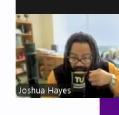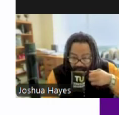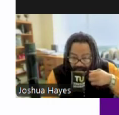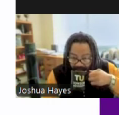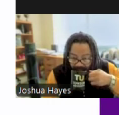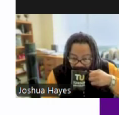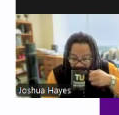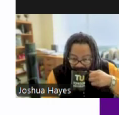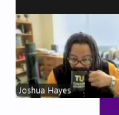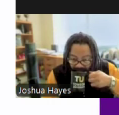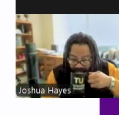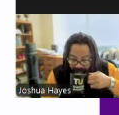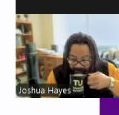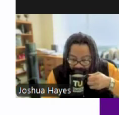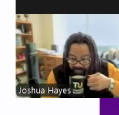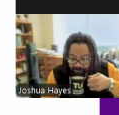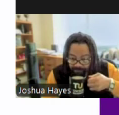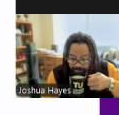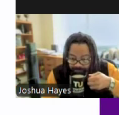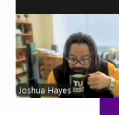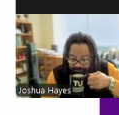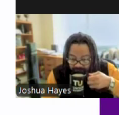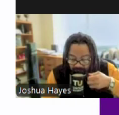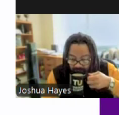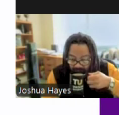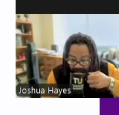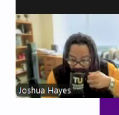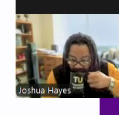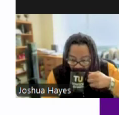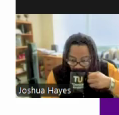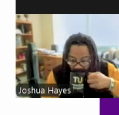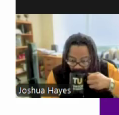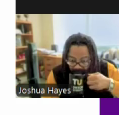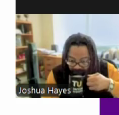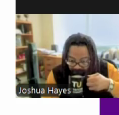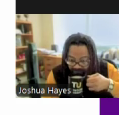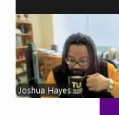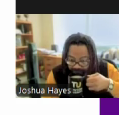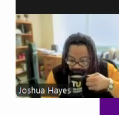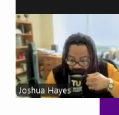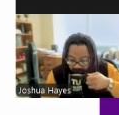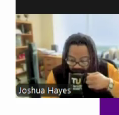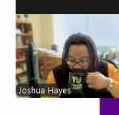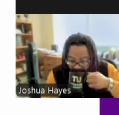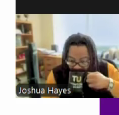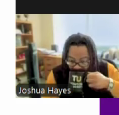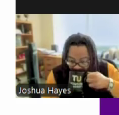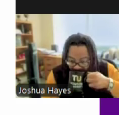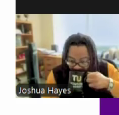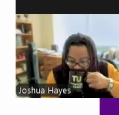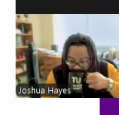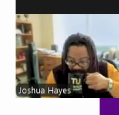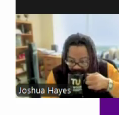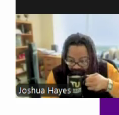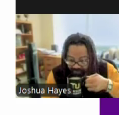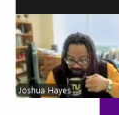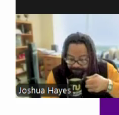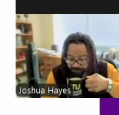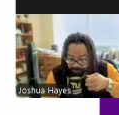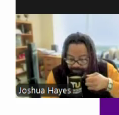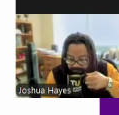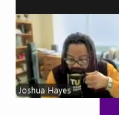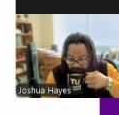relationship. So forcing somebody to look at pictures they don't want to look at or forcing somebody to send pictures they